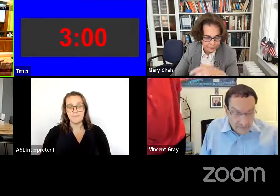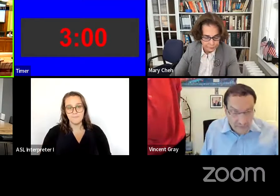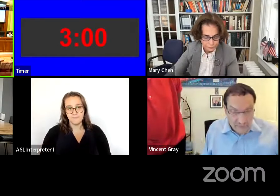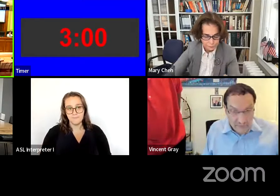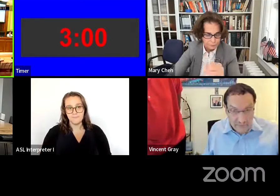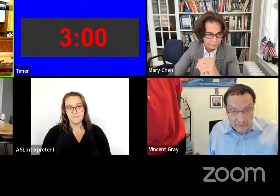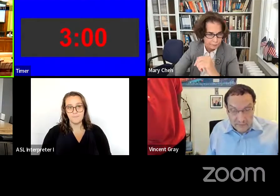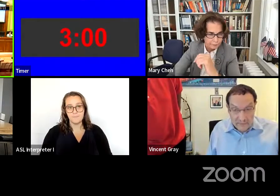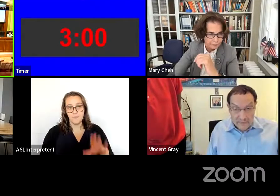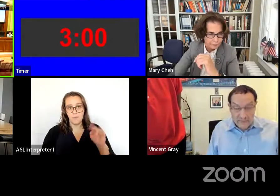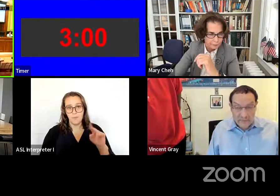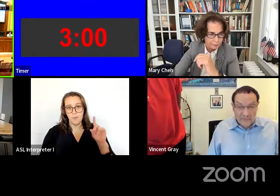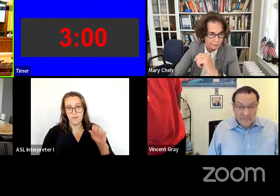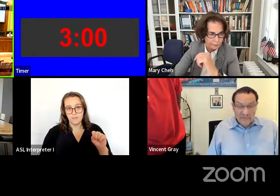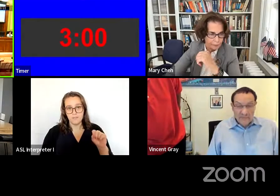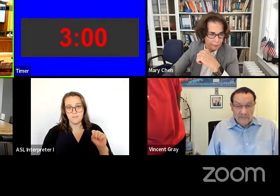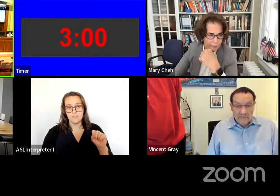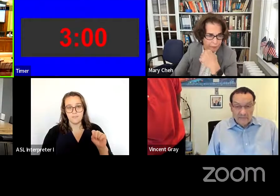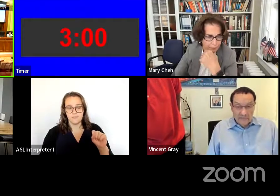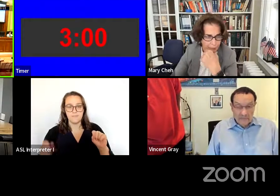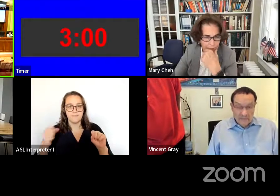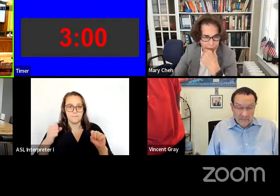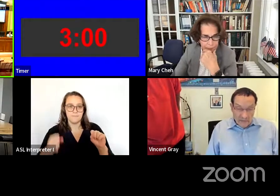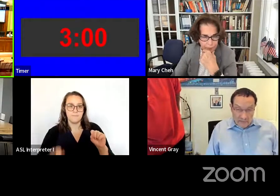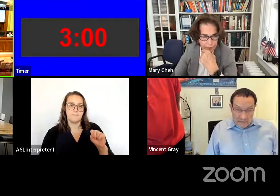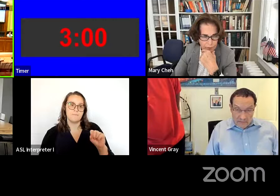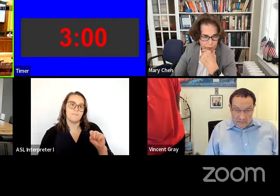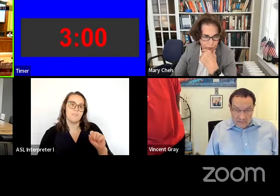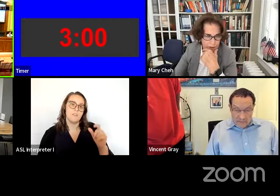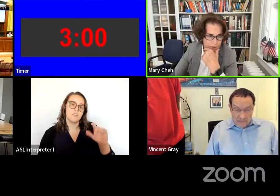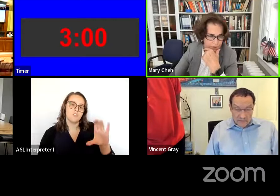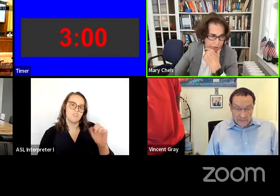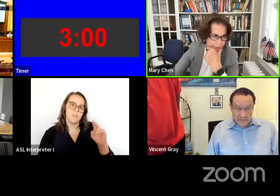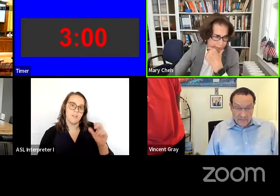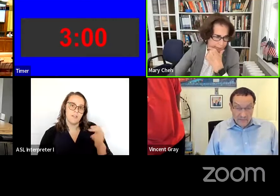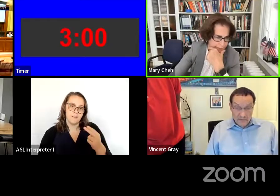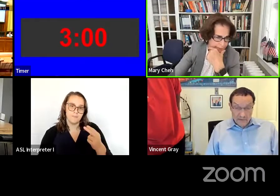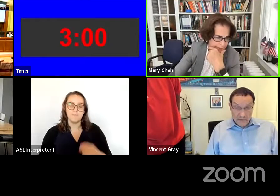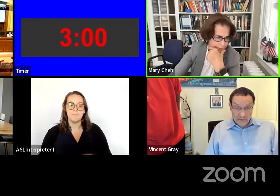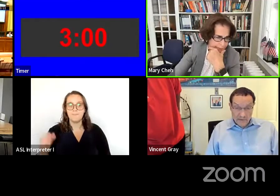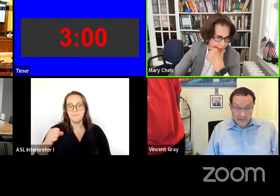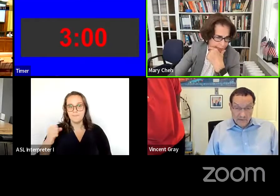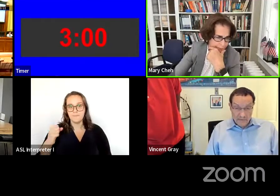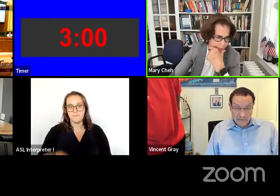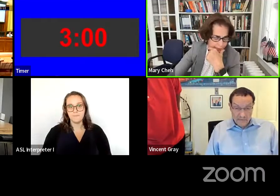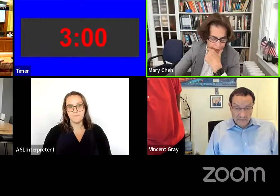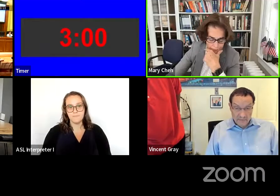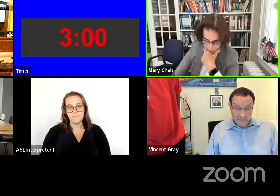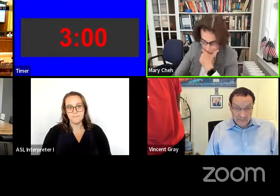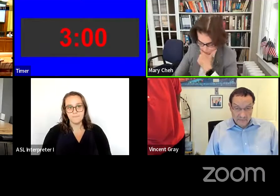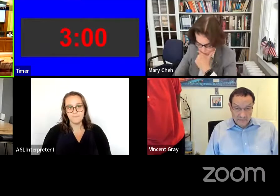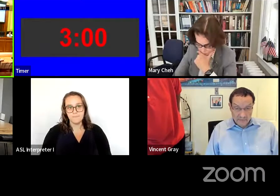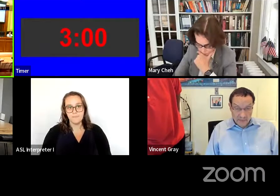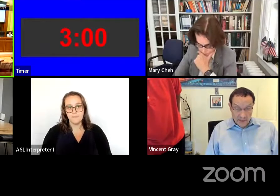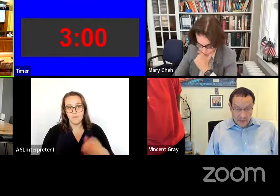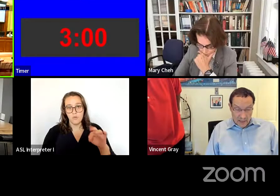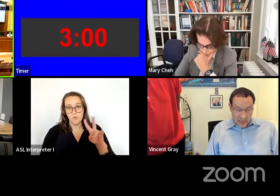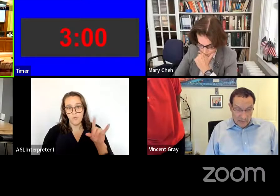yes. Councilmember Bonds. Yes. Councilmember Bonds votes yes. Councilmember Che. Yes. Councilmember Che votes yes. Councilmember